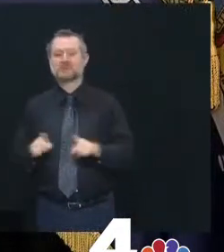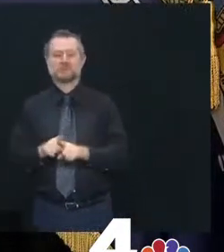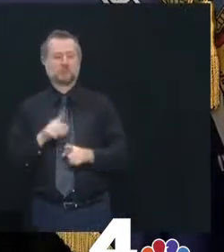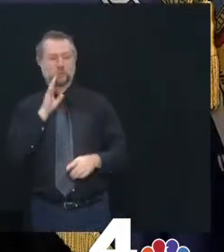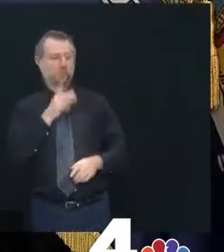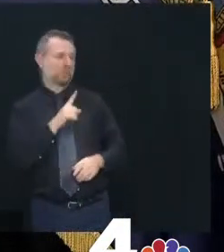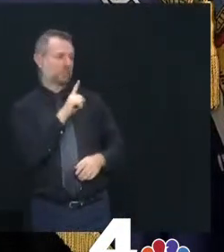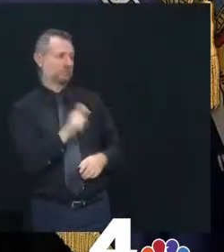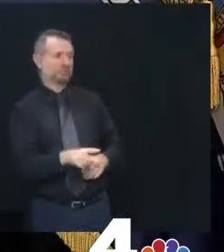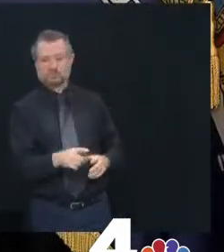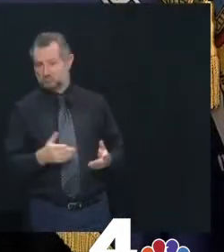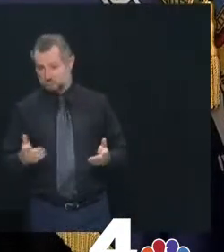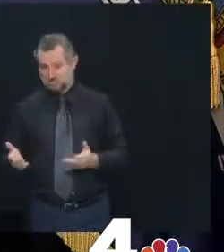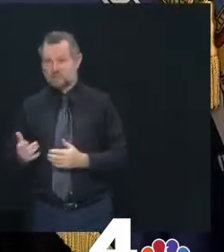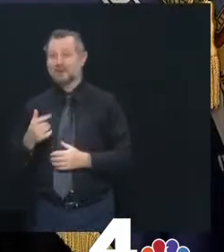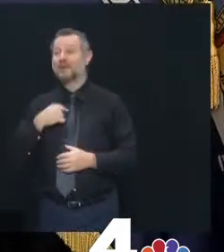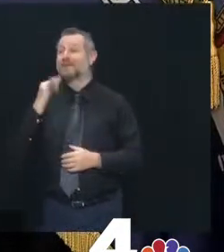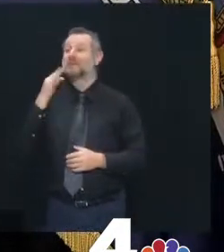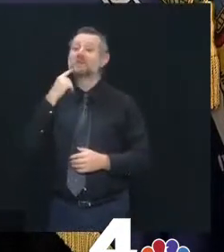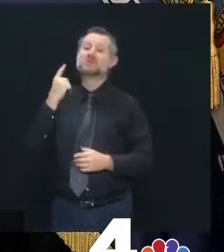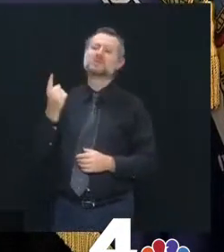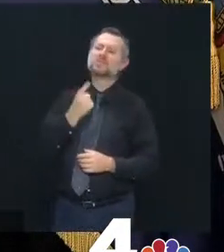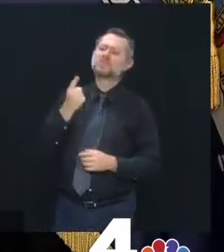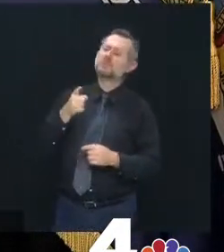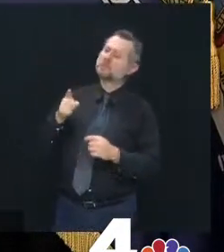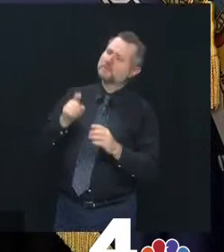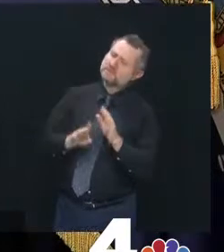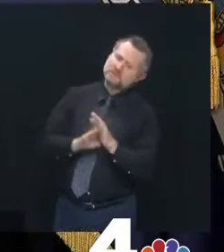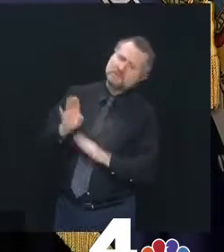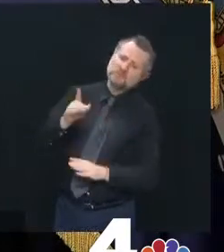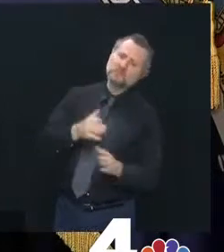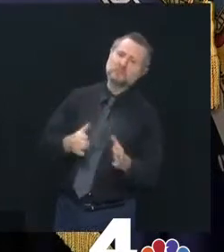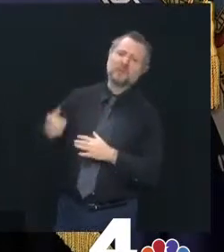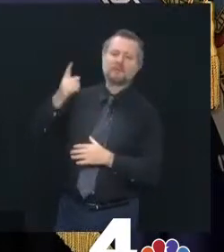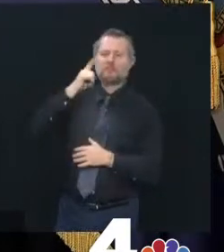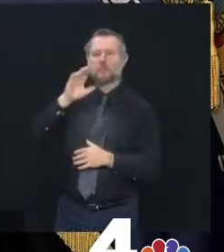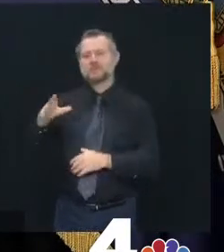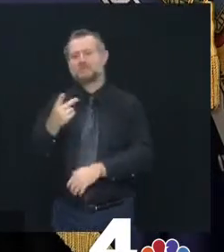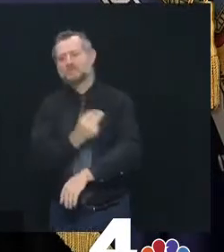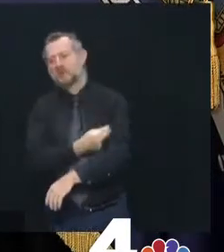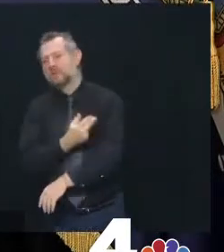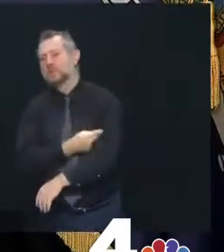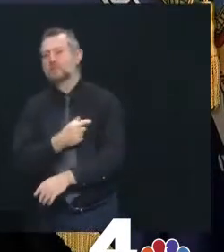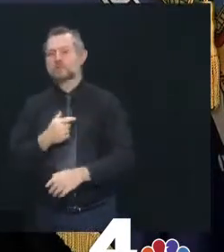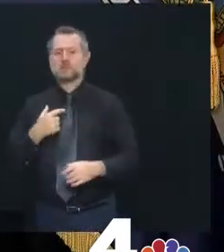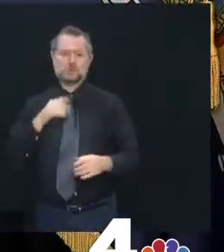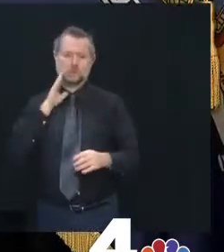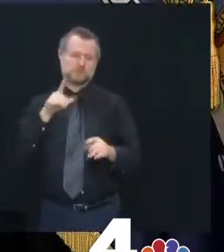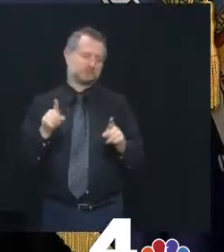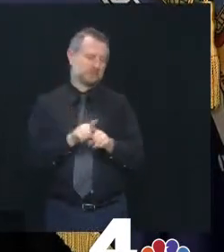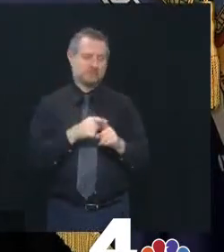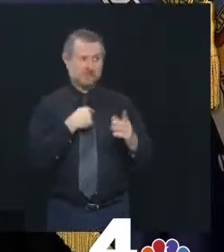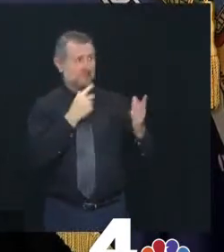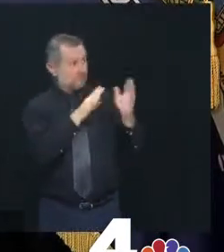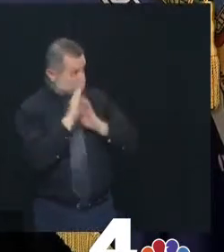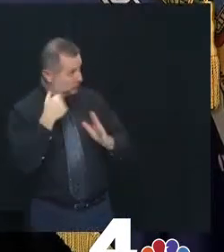design a program to administer vaccines, would ask the same questions, right?